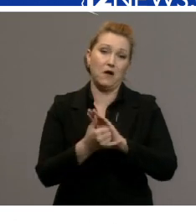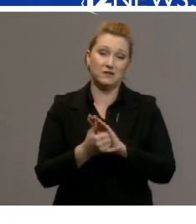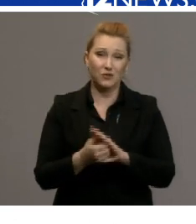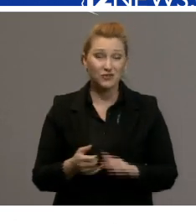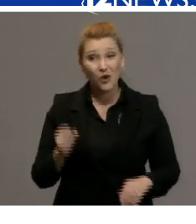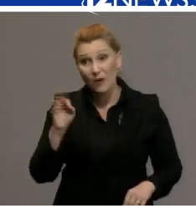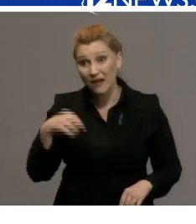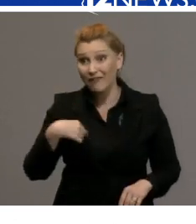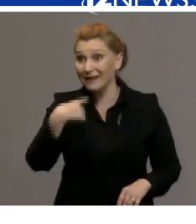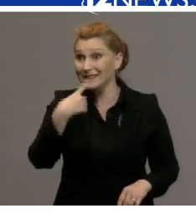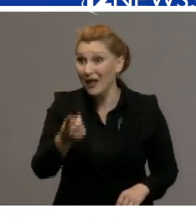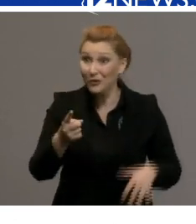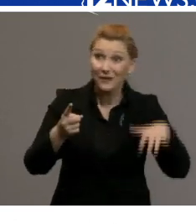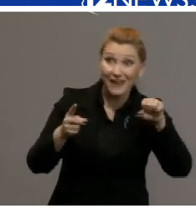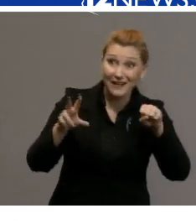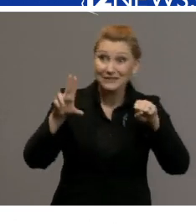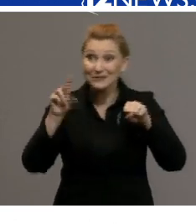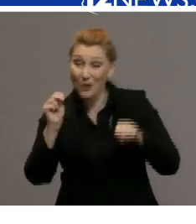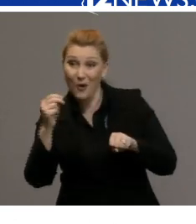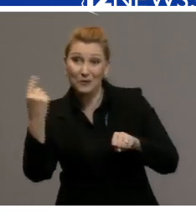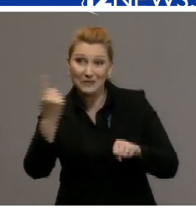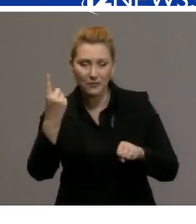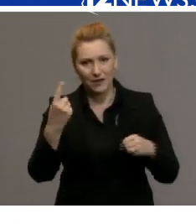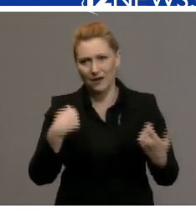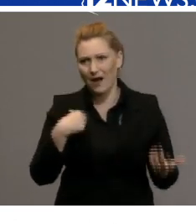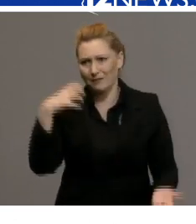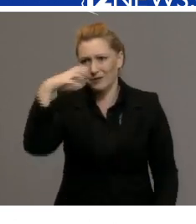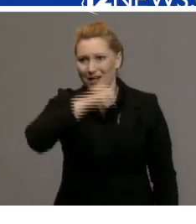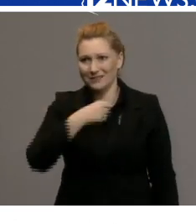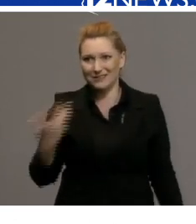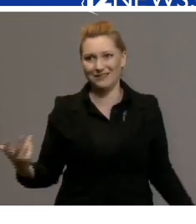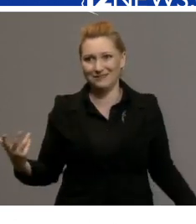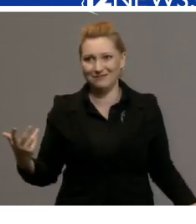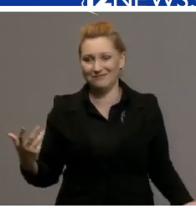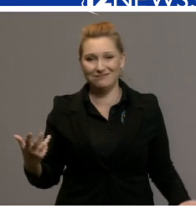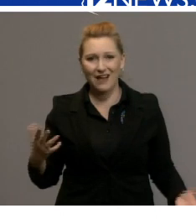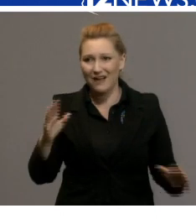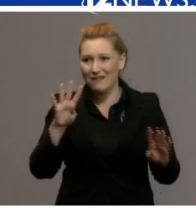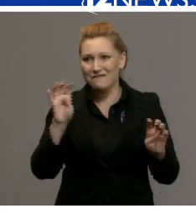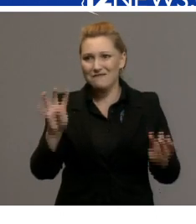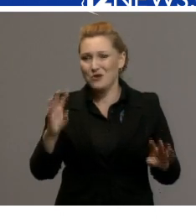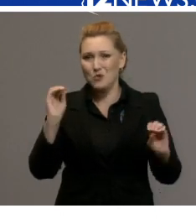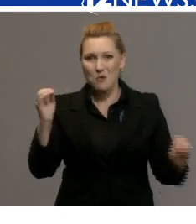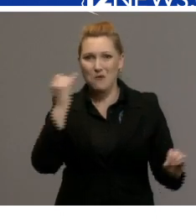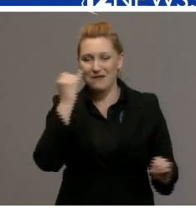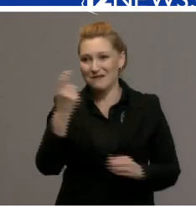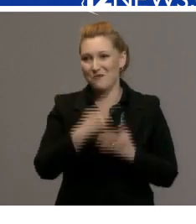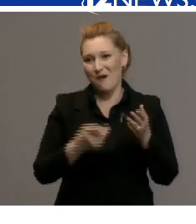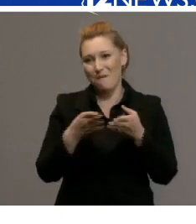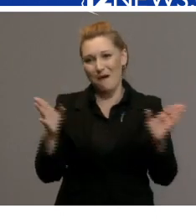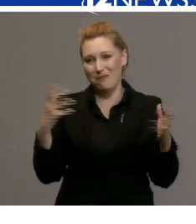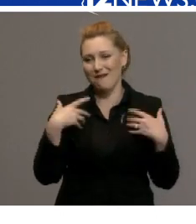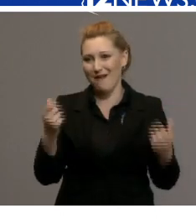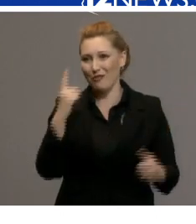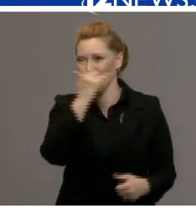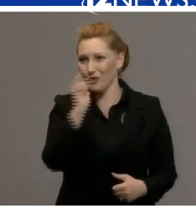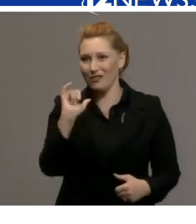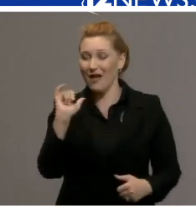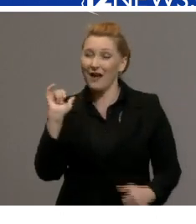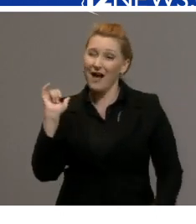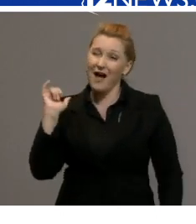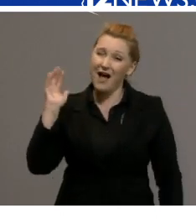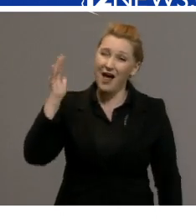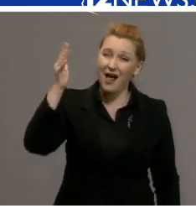talk about that, or what public health would say would be within the boundaries for